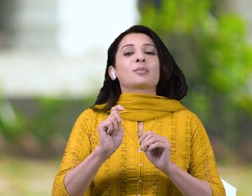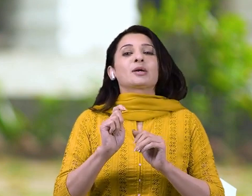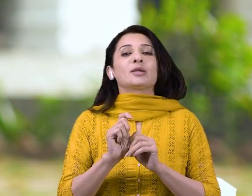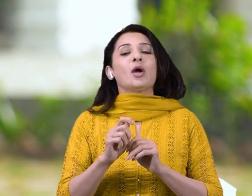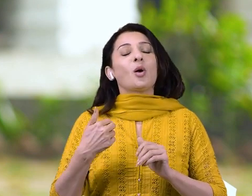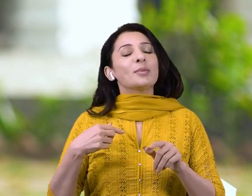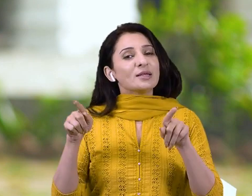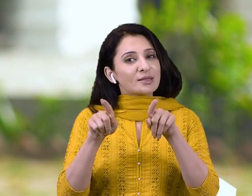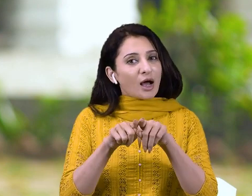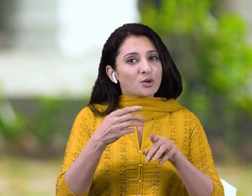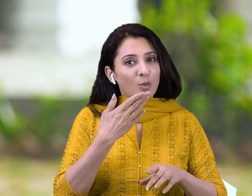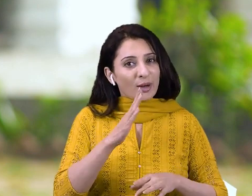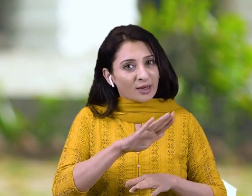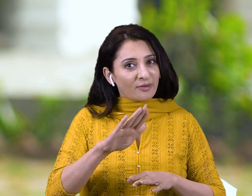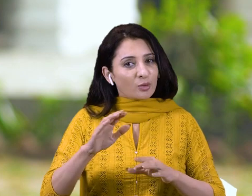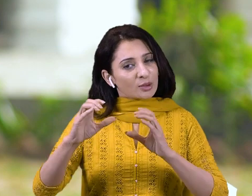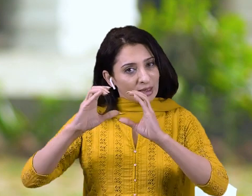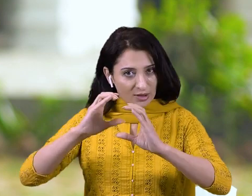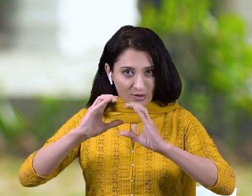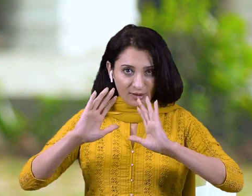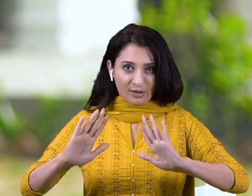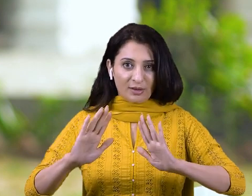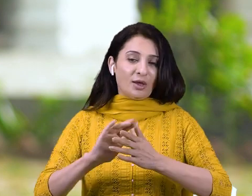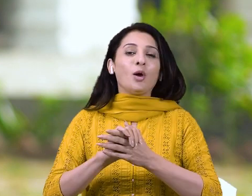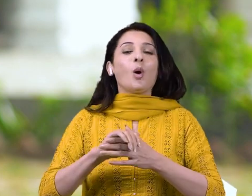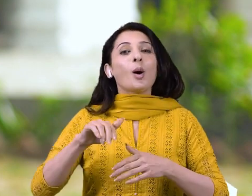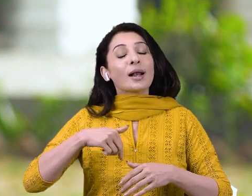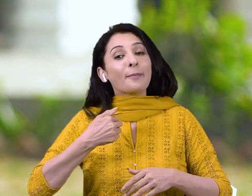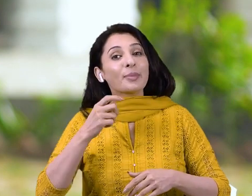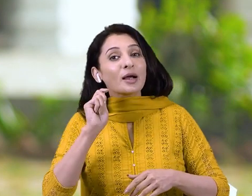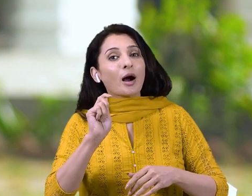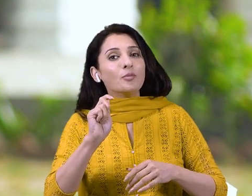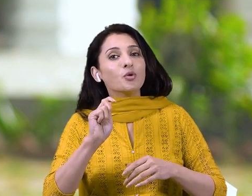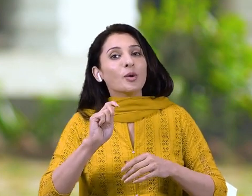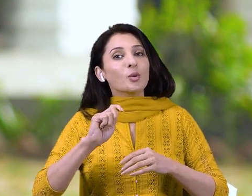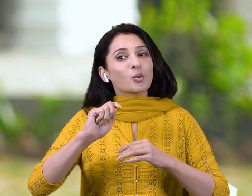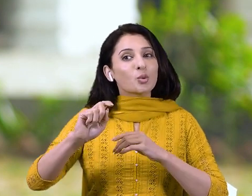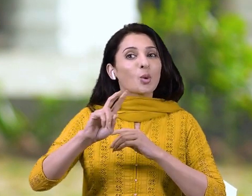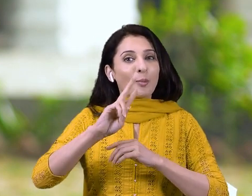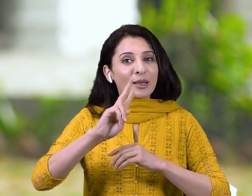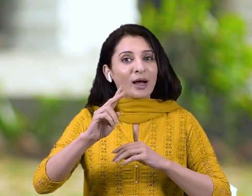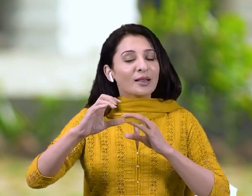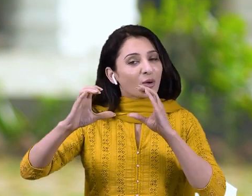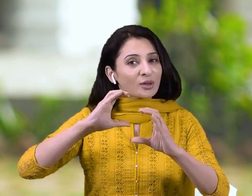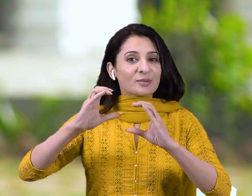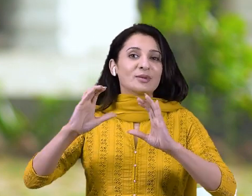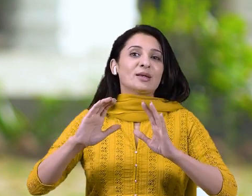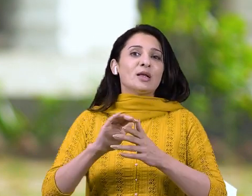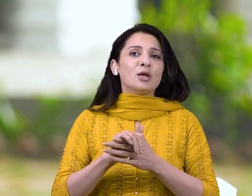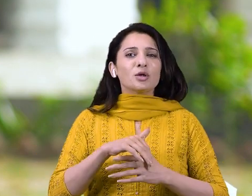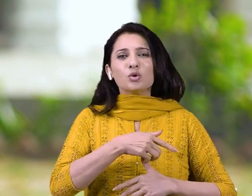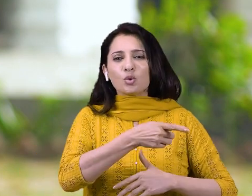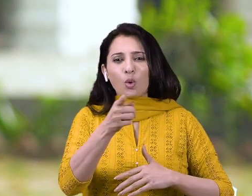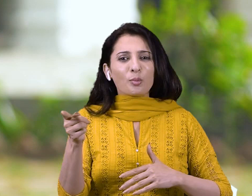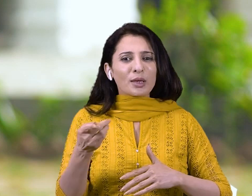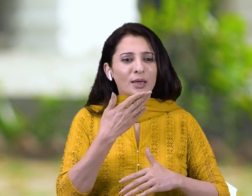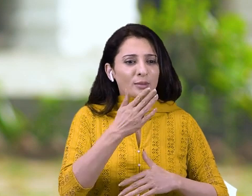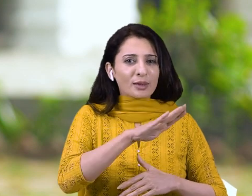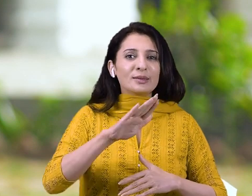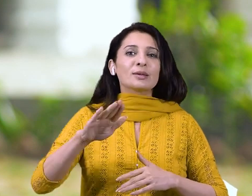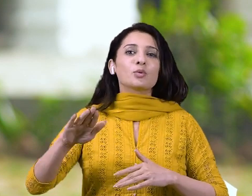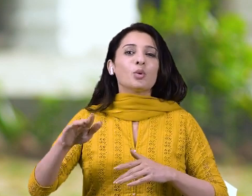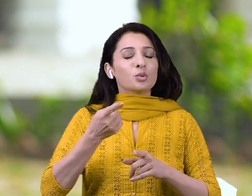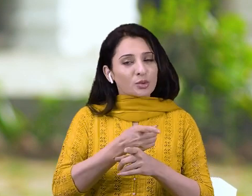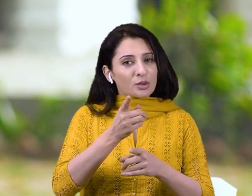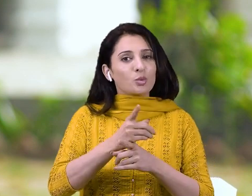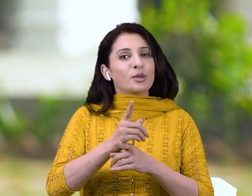as myself and my fellow peers, interact with students. We share our experiences. We go over topics that we think are important for these kids to learn